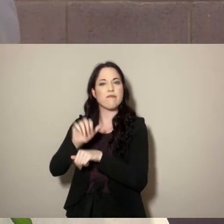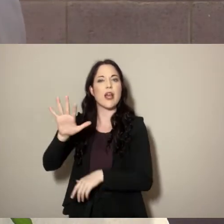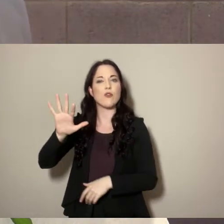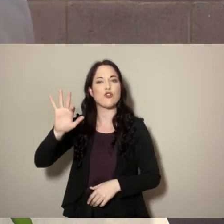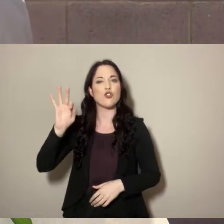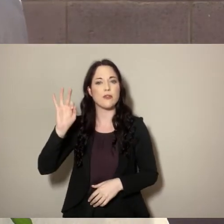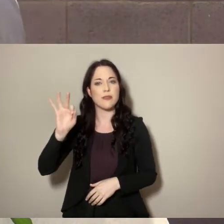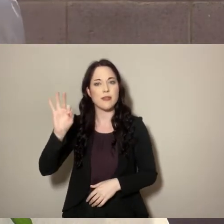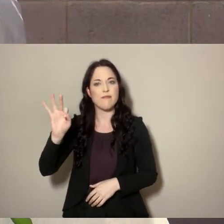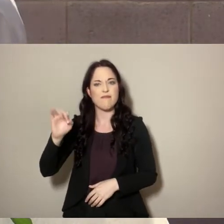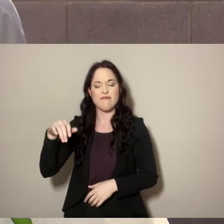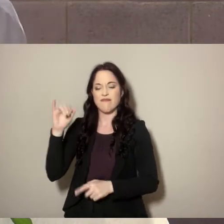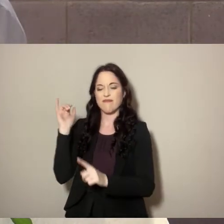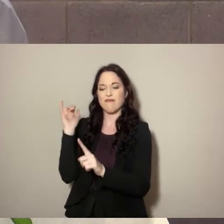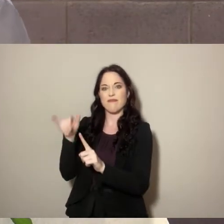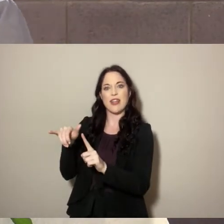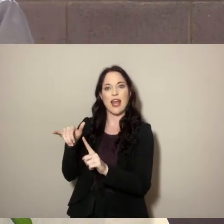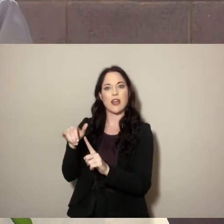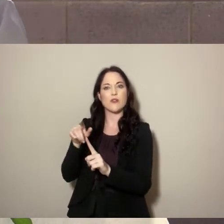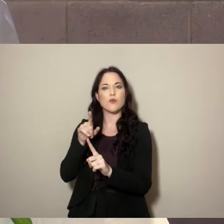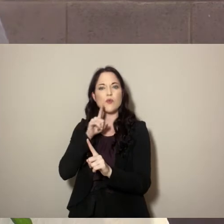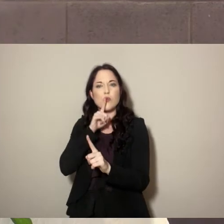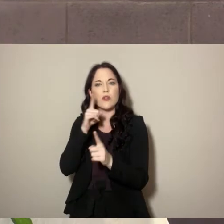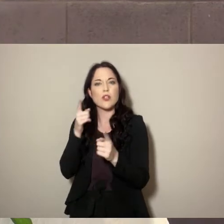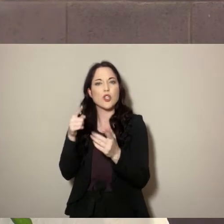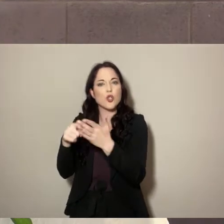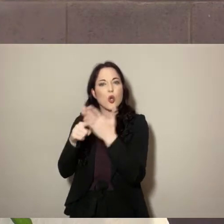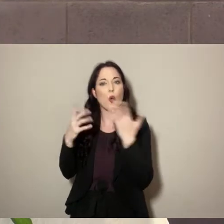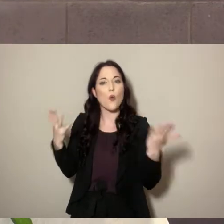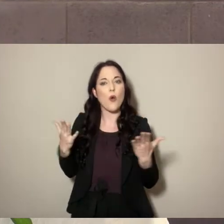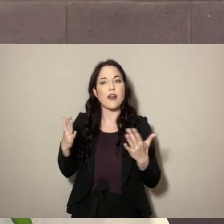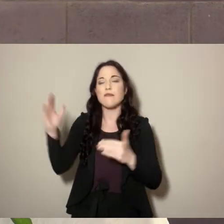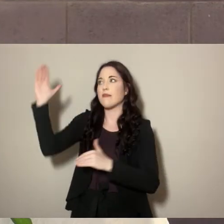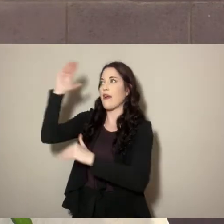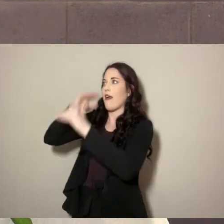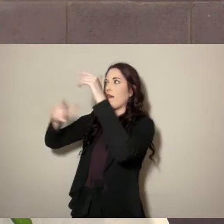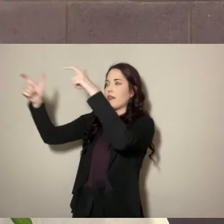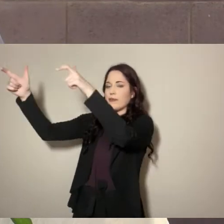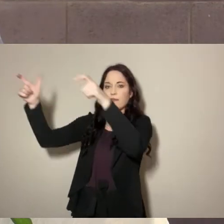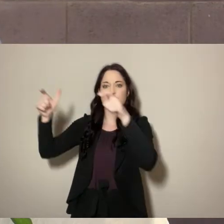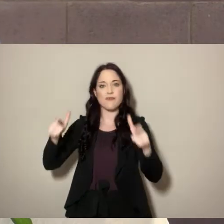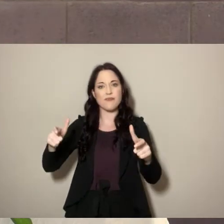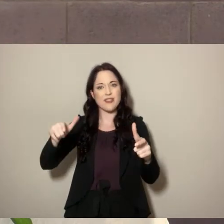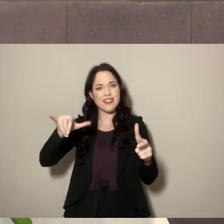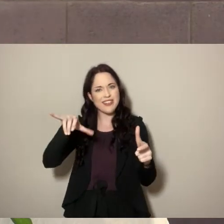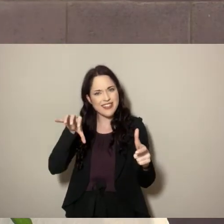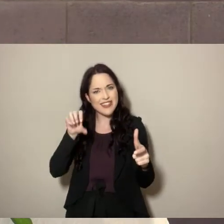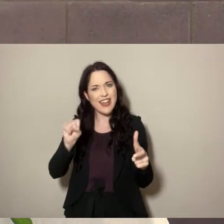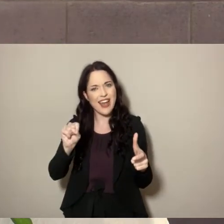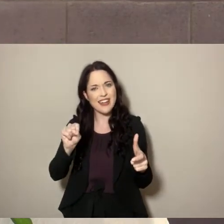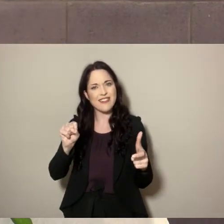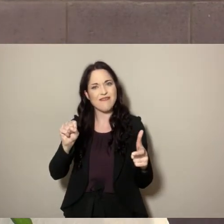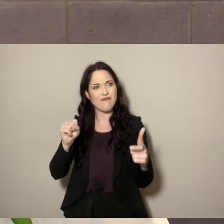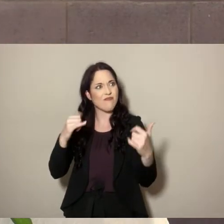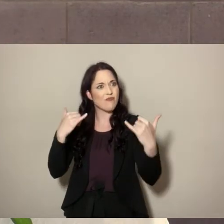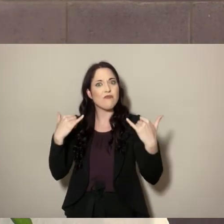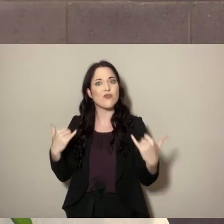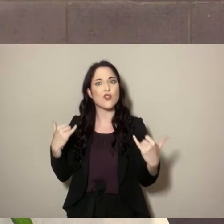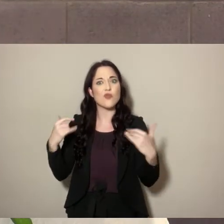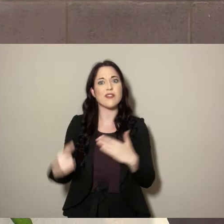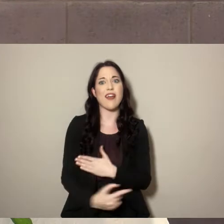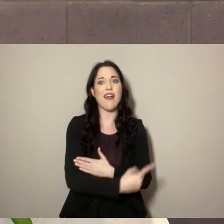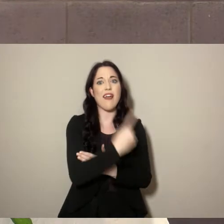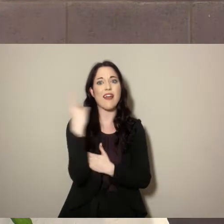action is to bring heaven to earth. Yes, even in this world, to